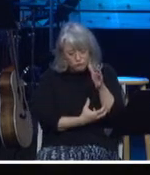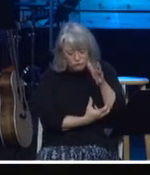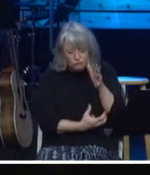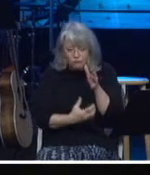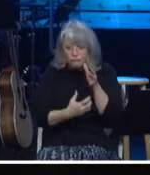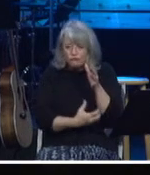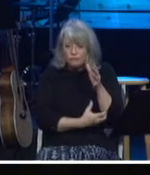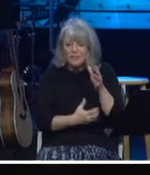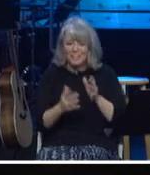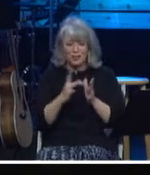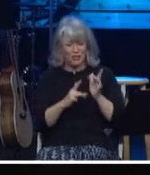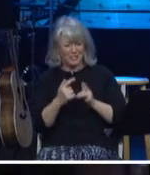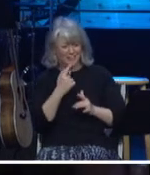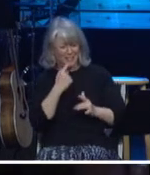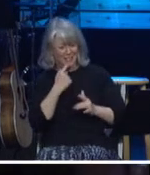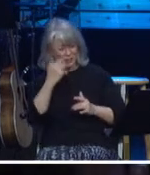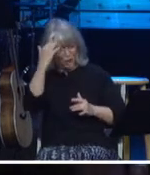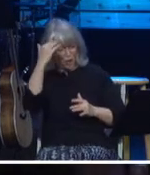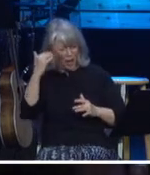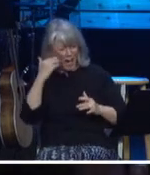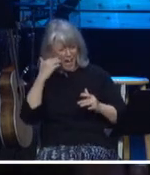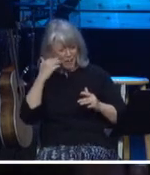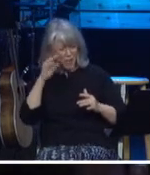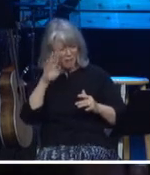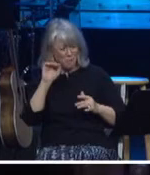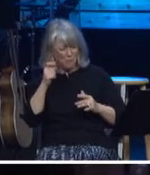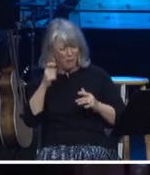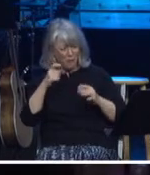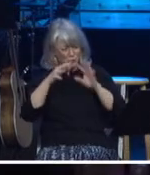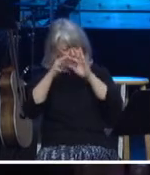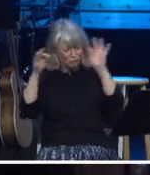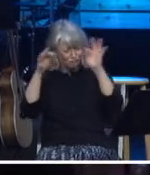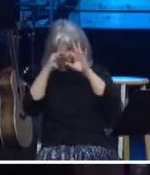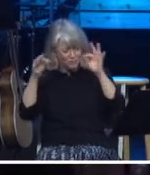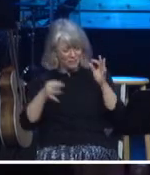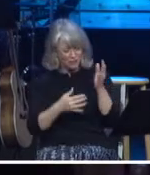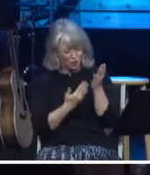Jesus says you wear it on your head, you wear it on your hand. You don't love him.